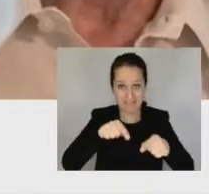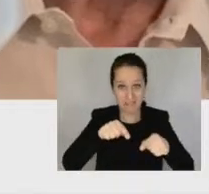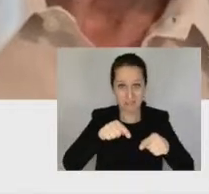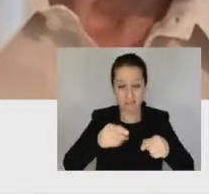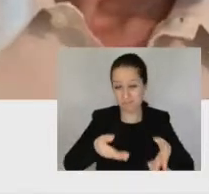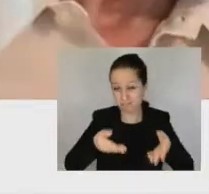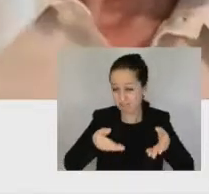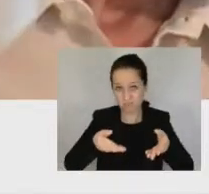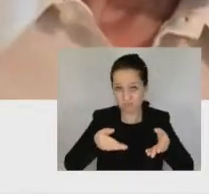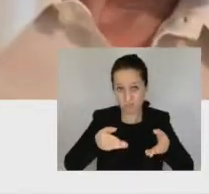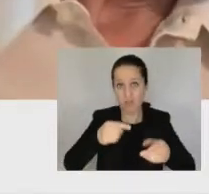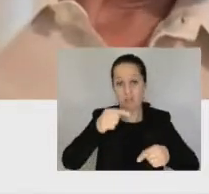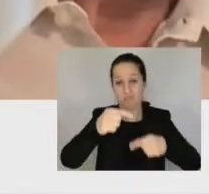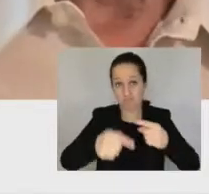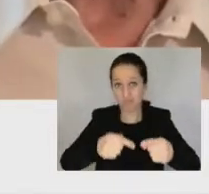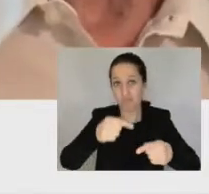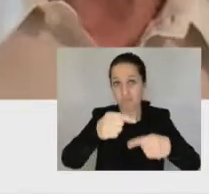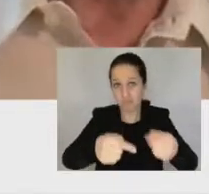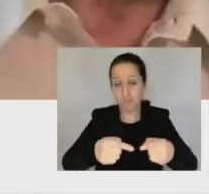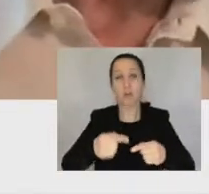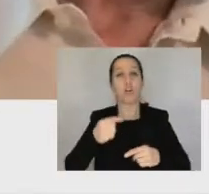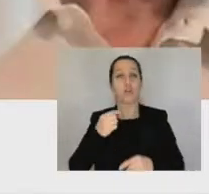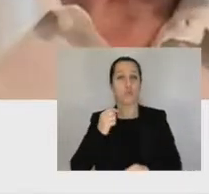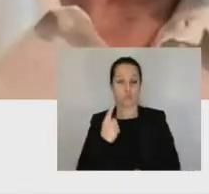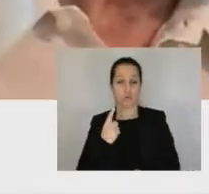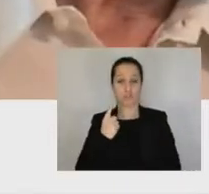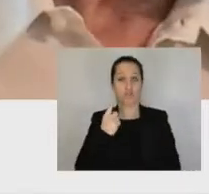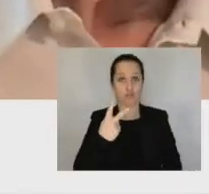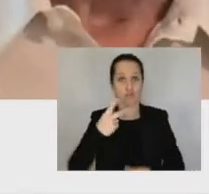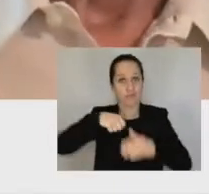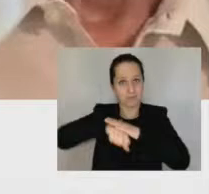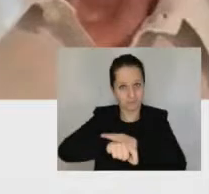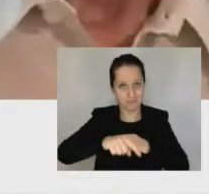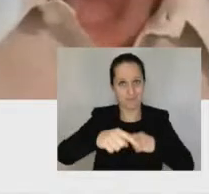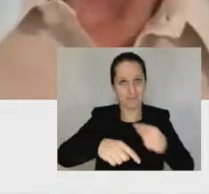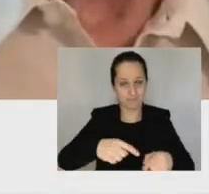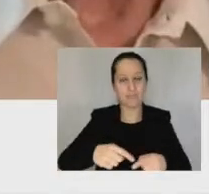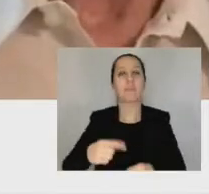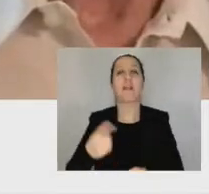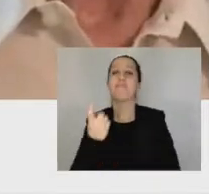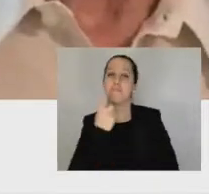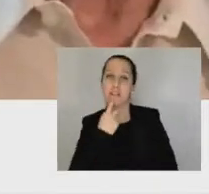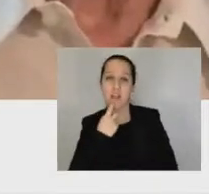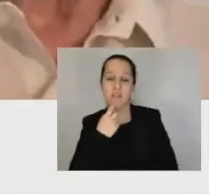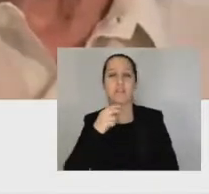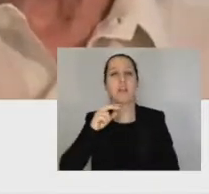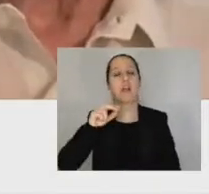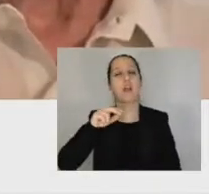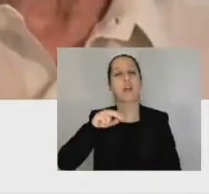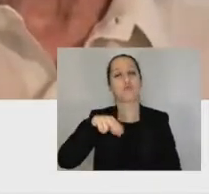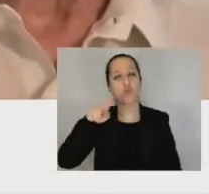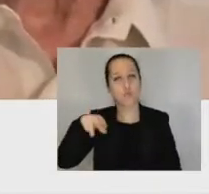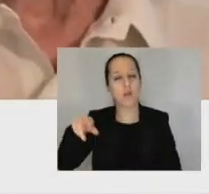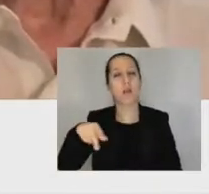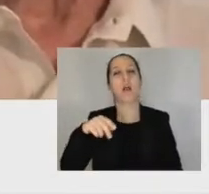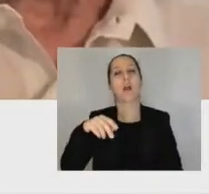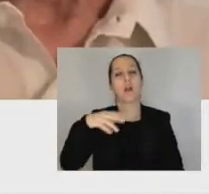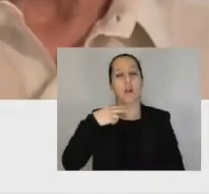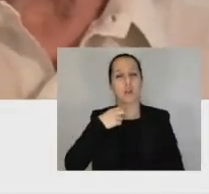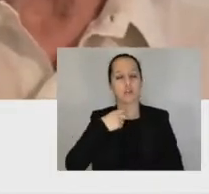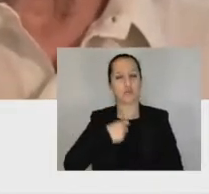generations. In Finland, Norway, and Sweden, it would take 3 generations.